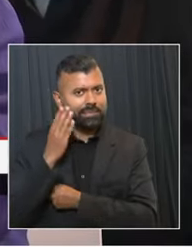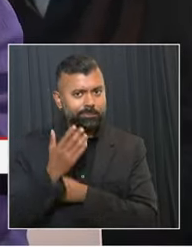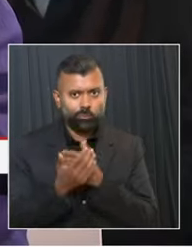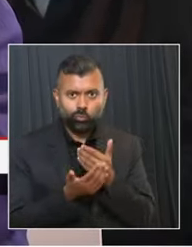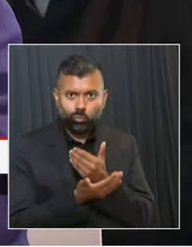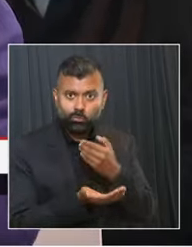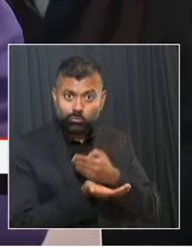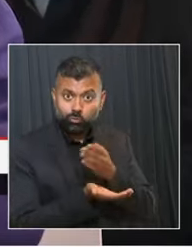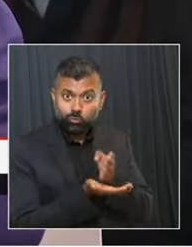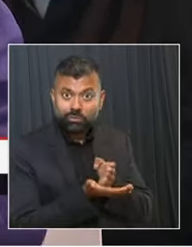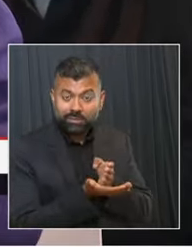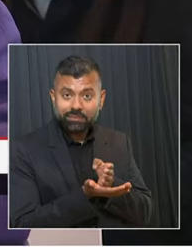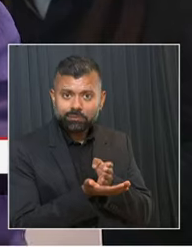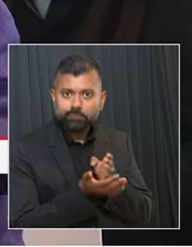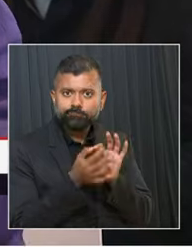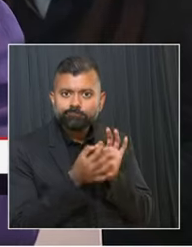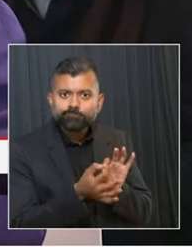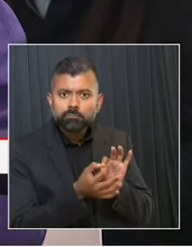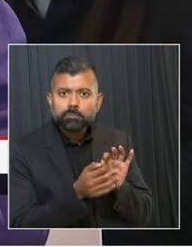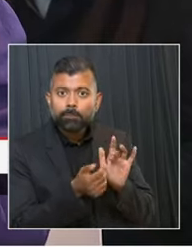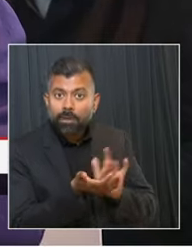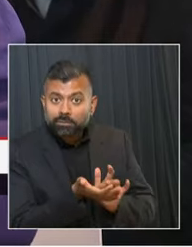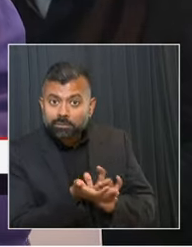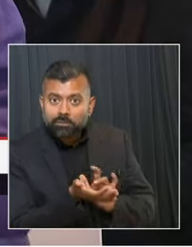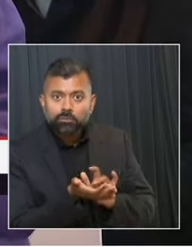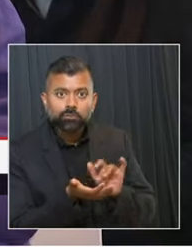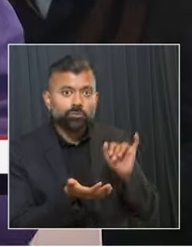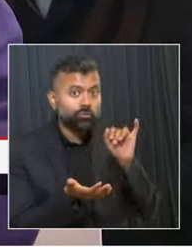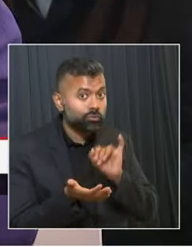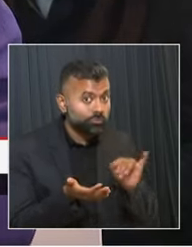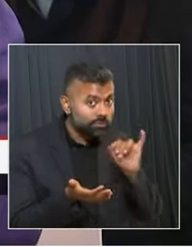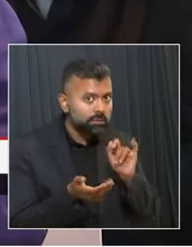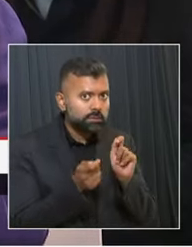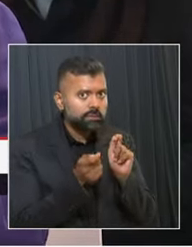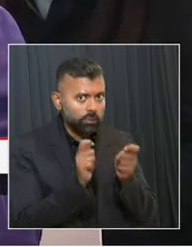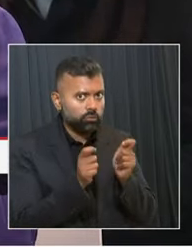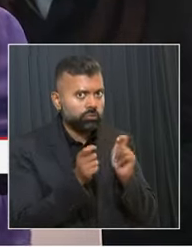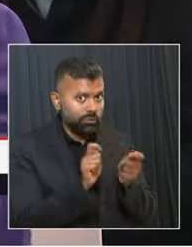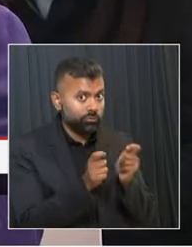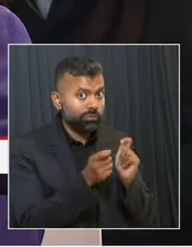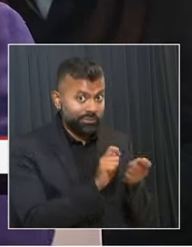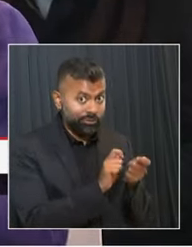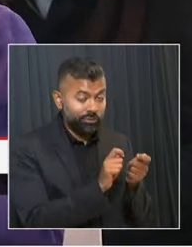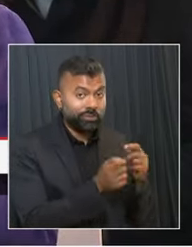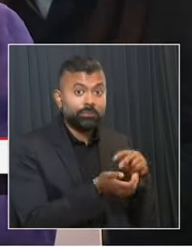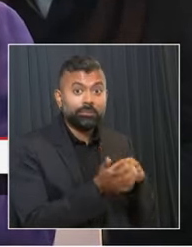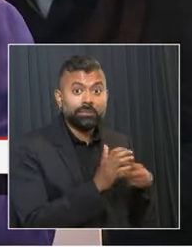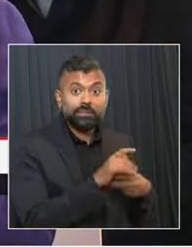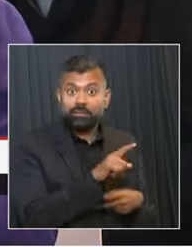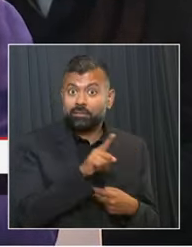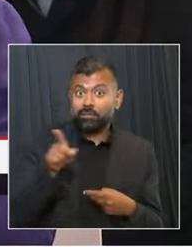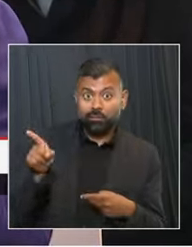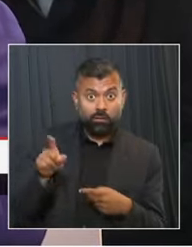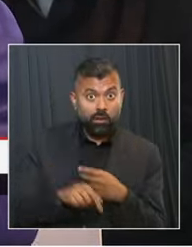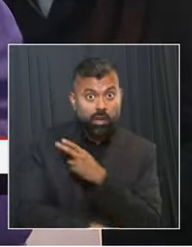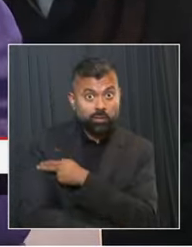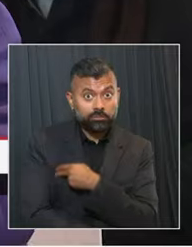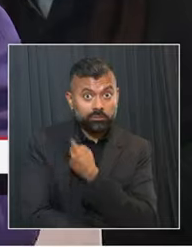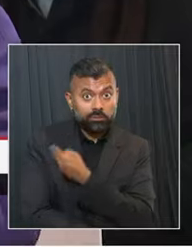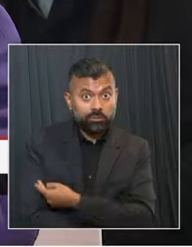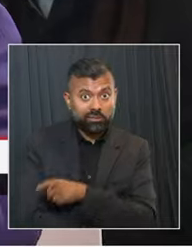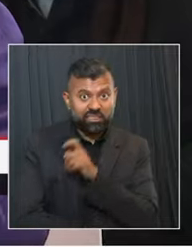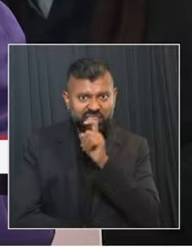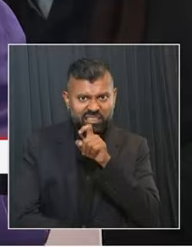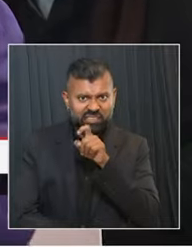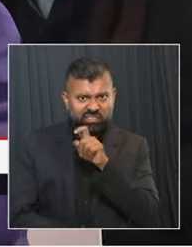we're presumably paying for them to be covered in that way. Where do the savings come from? Is it a